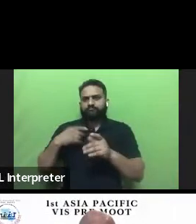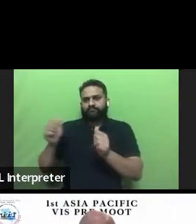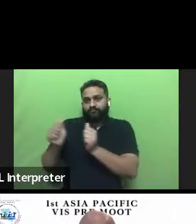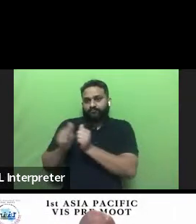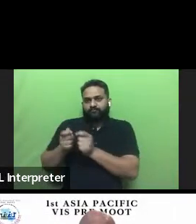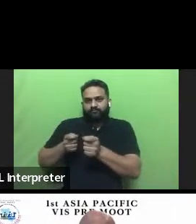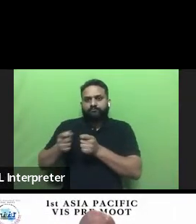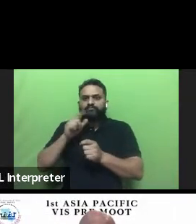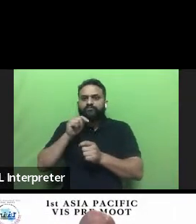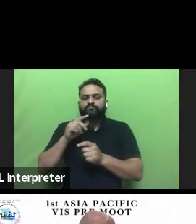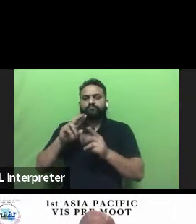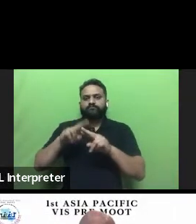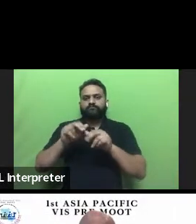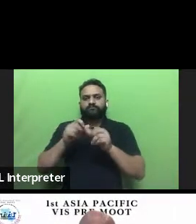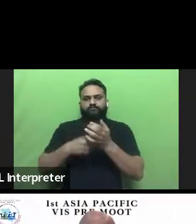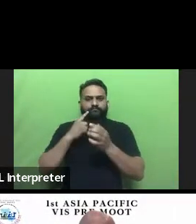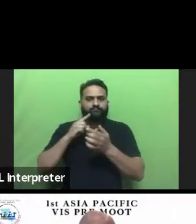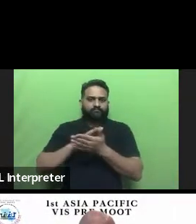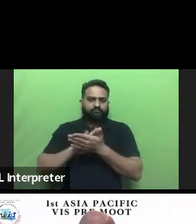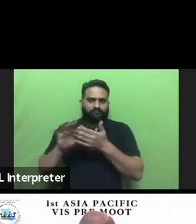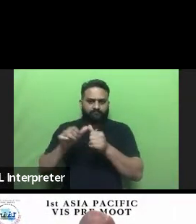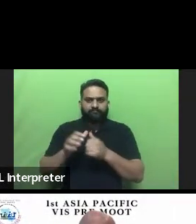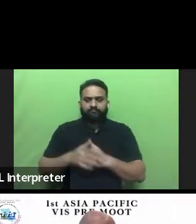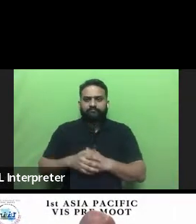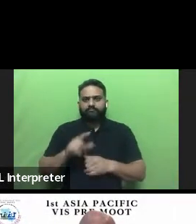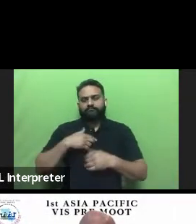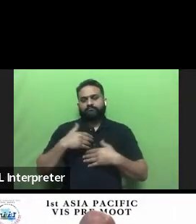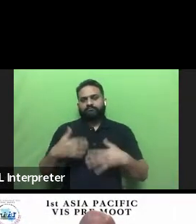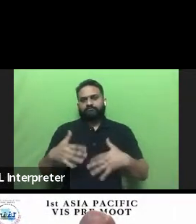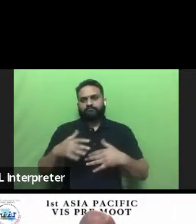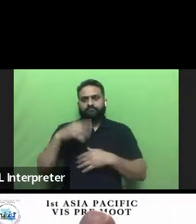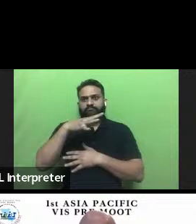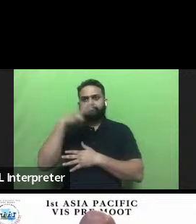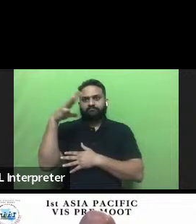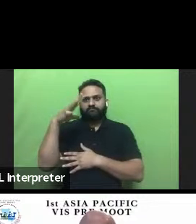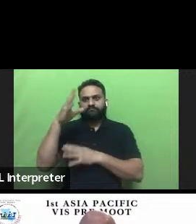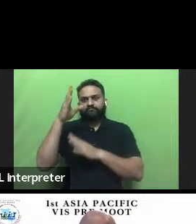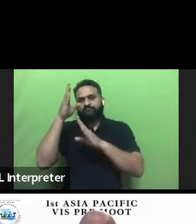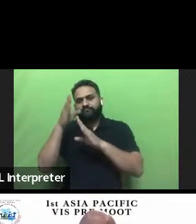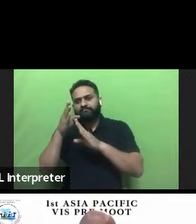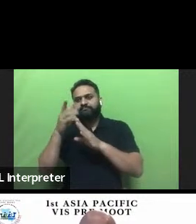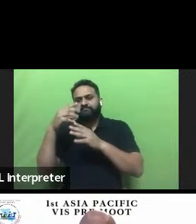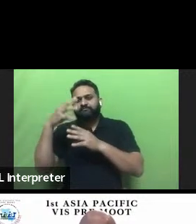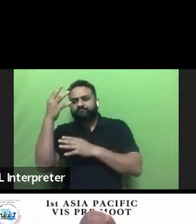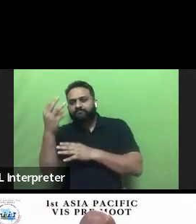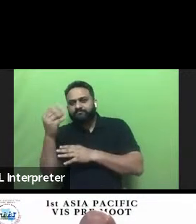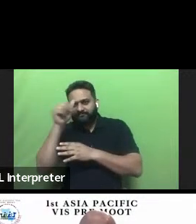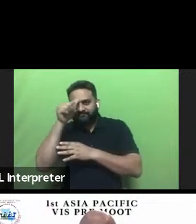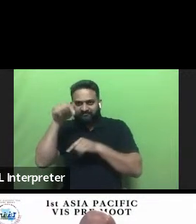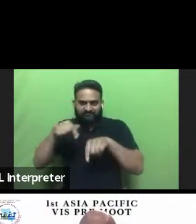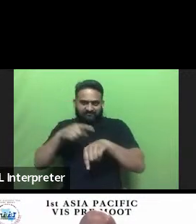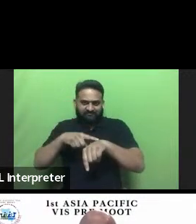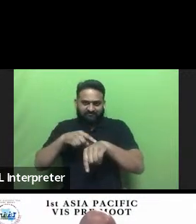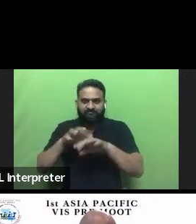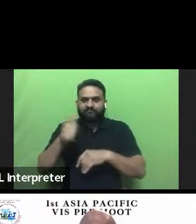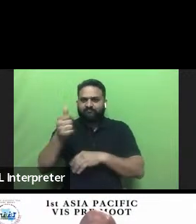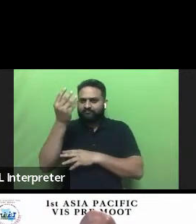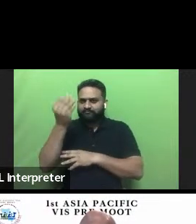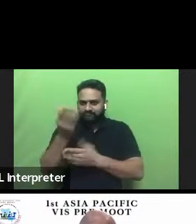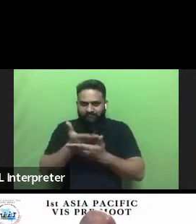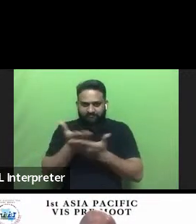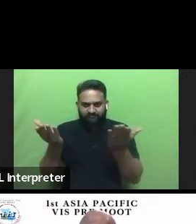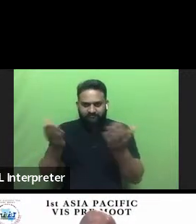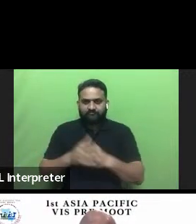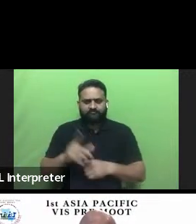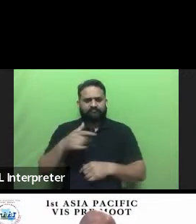Fariha. It's a very warm afternoon slash evening here in India. So good evening. I